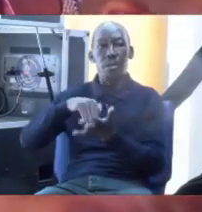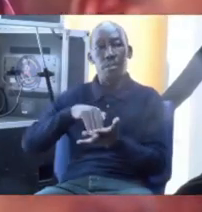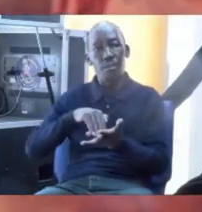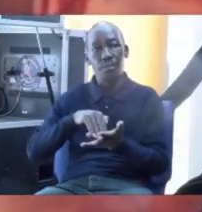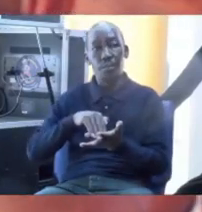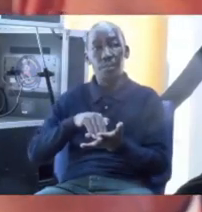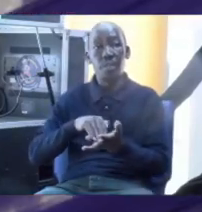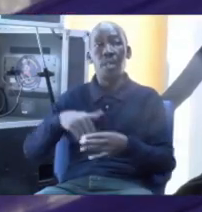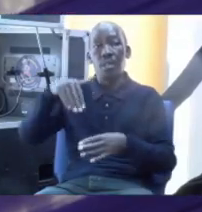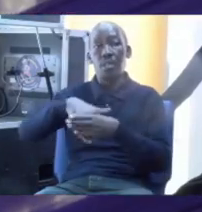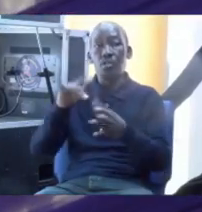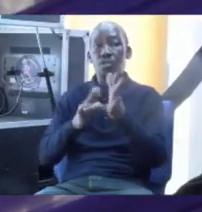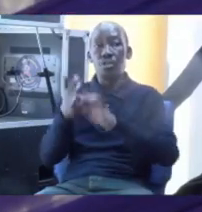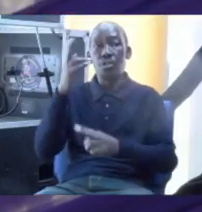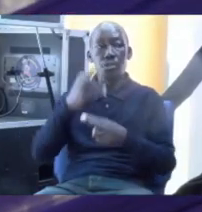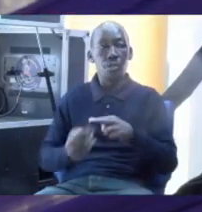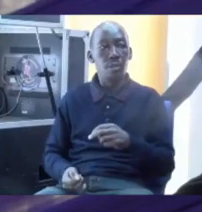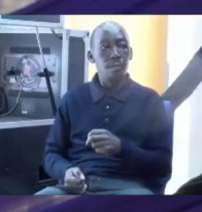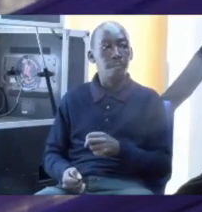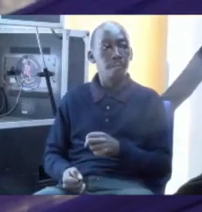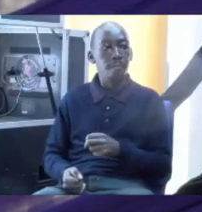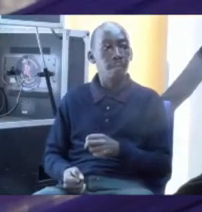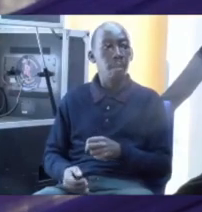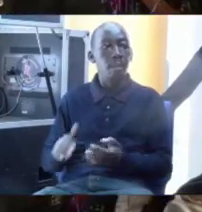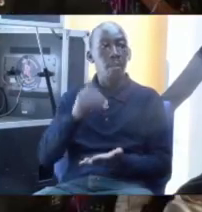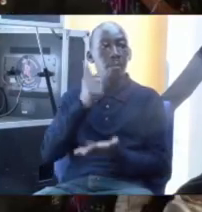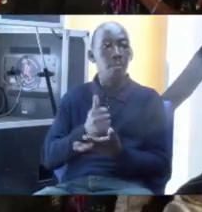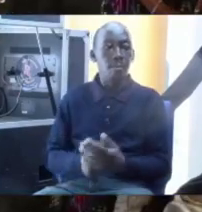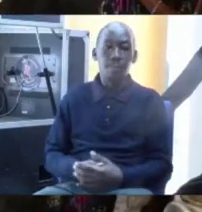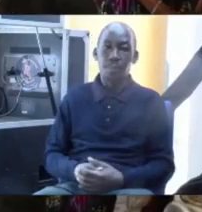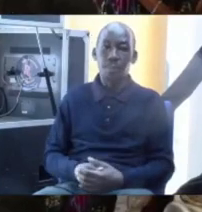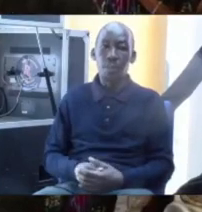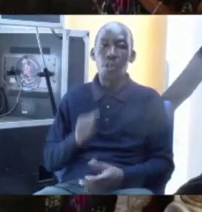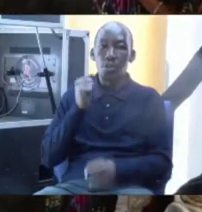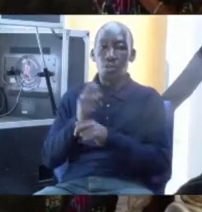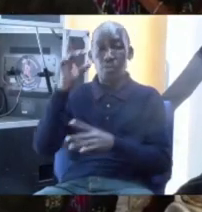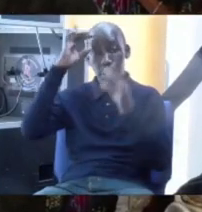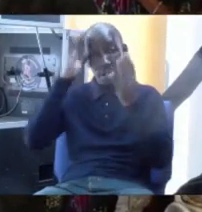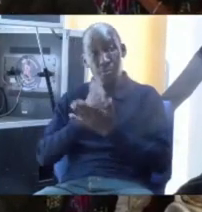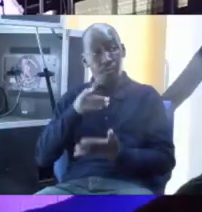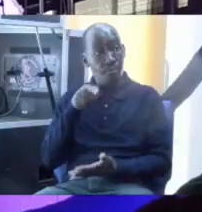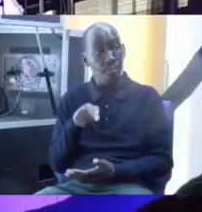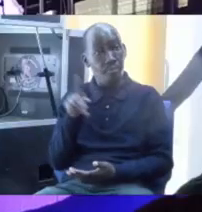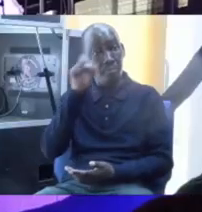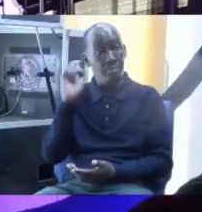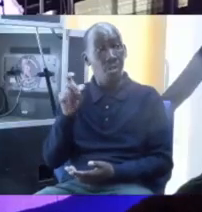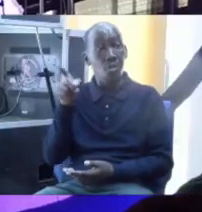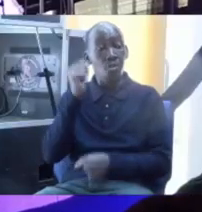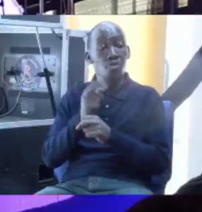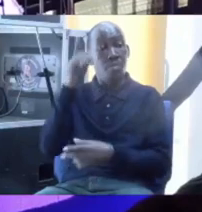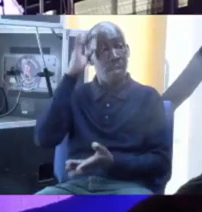Be the same again. In Jesus' name. Amen. Amen. Do you believe it? Je unaamini. Do you believe it?